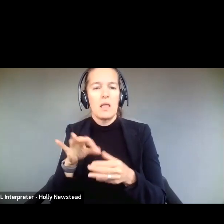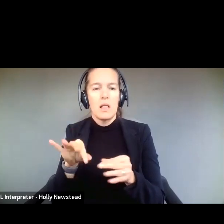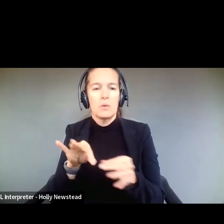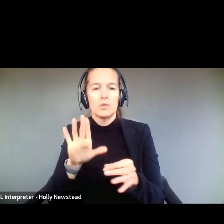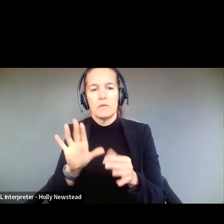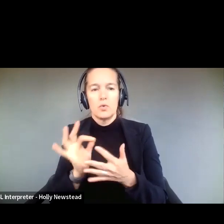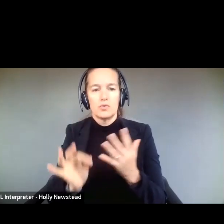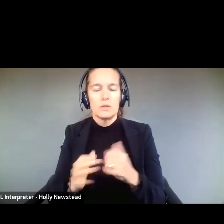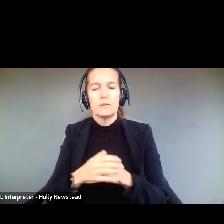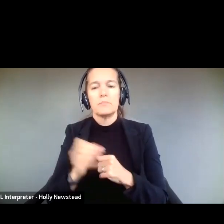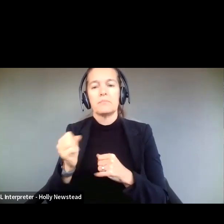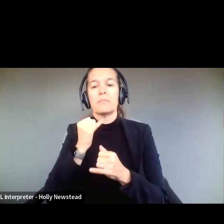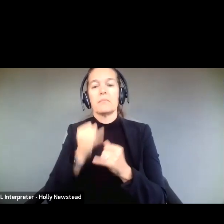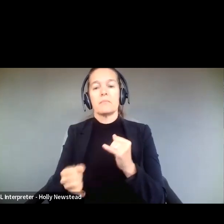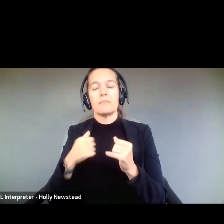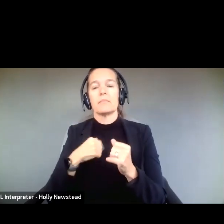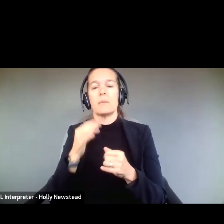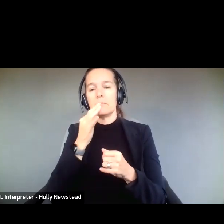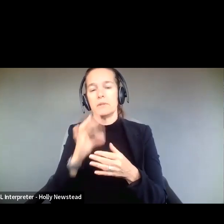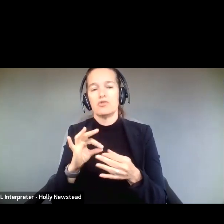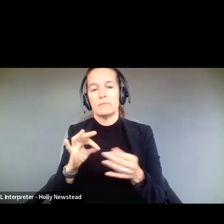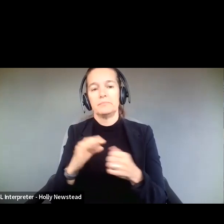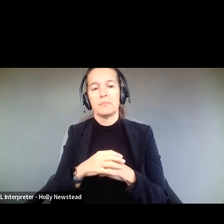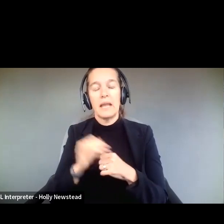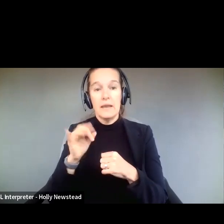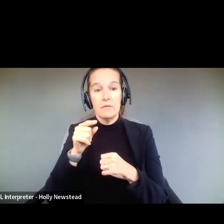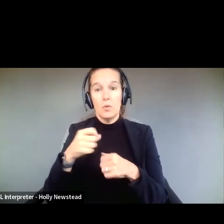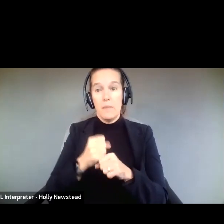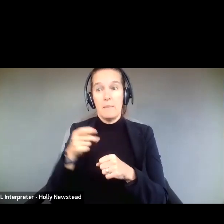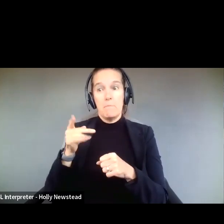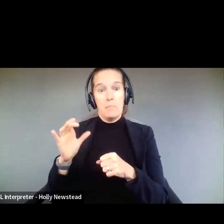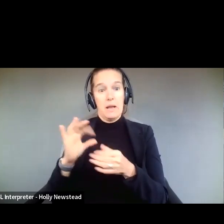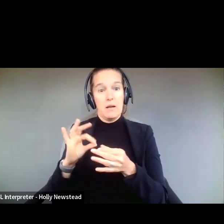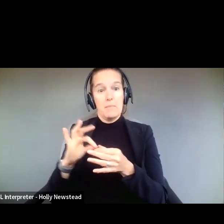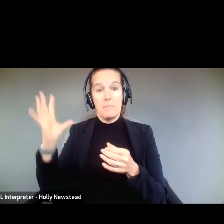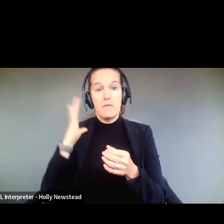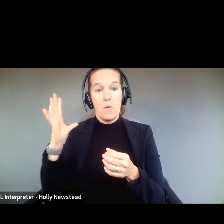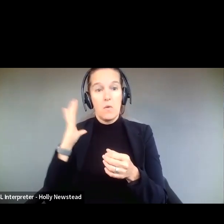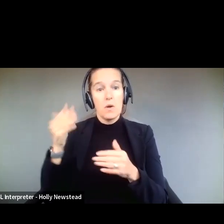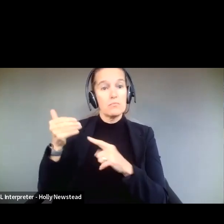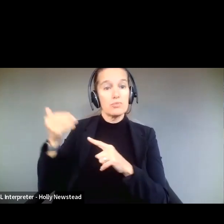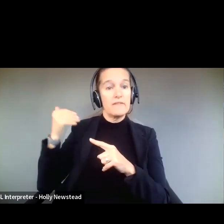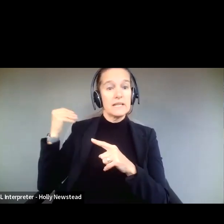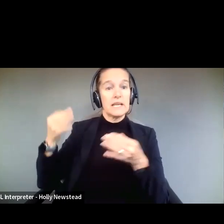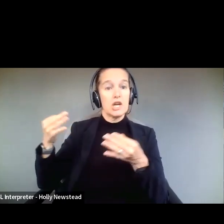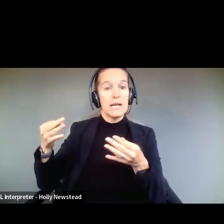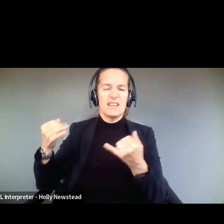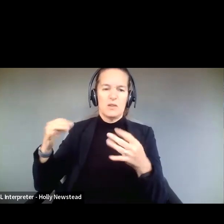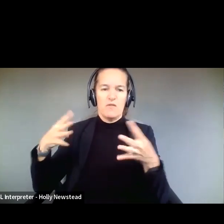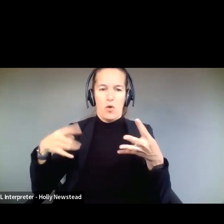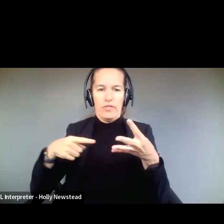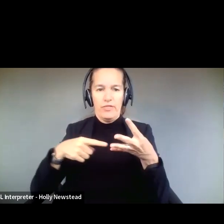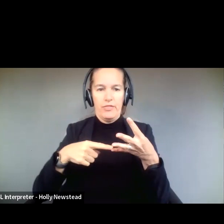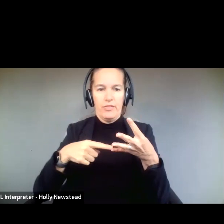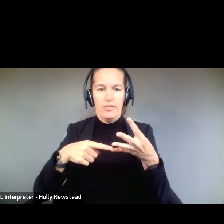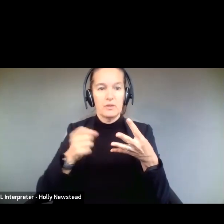choice. Lastly, I'll just mention, if you have made public comment before at one of the previous hearings, this is the fourth public